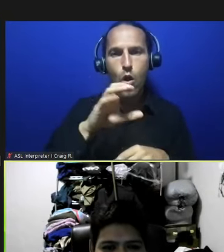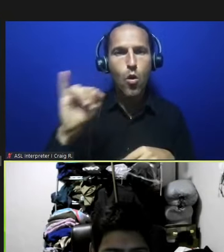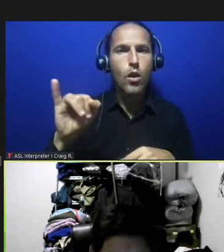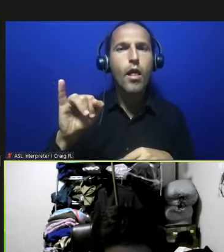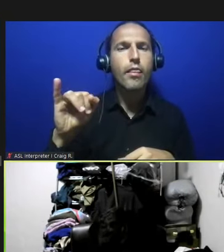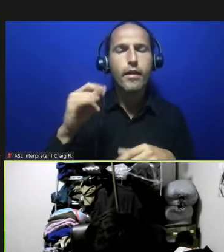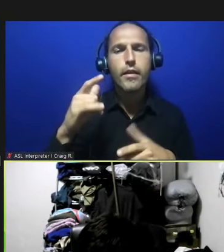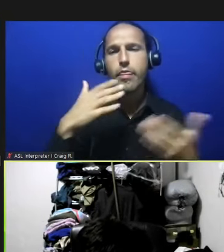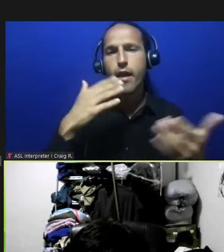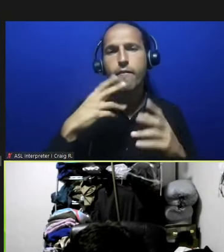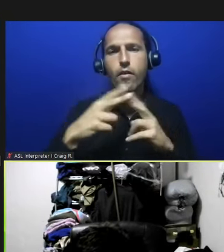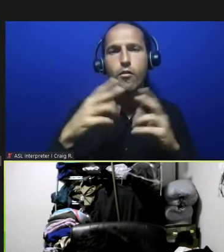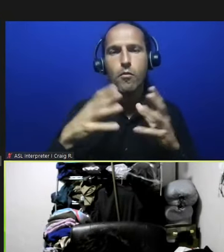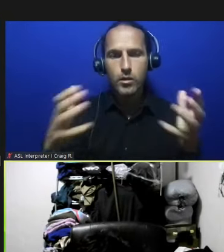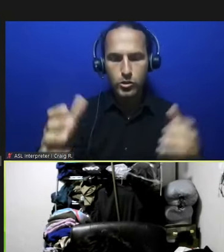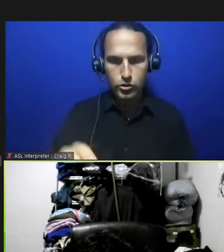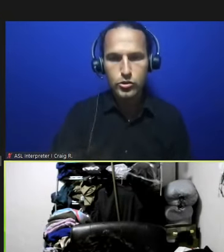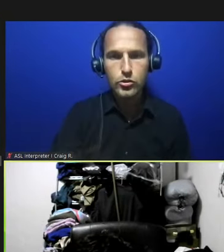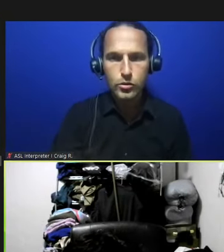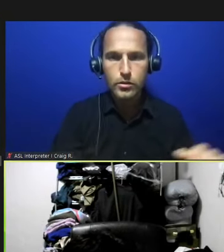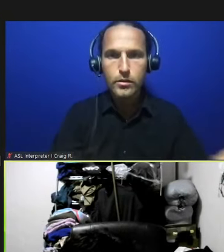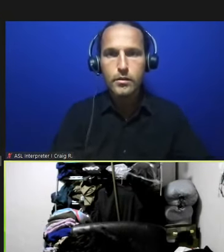much.